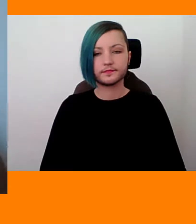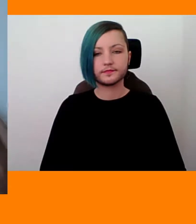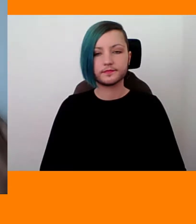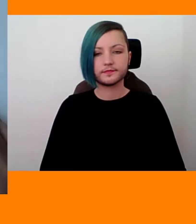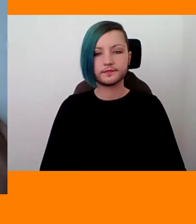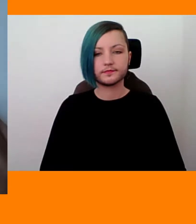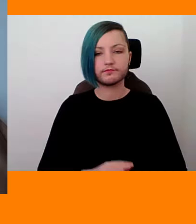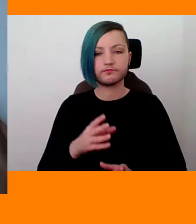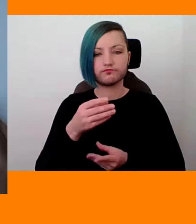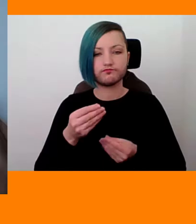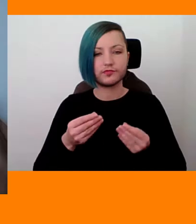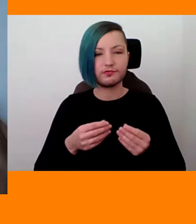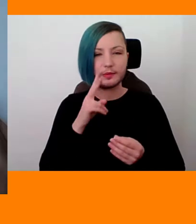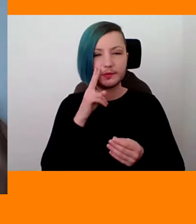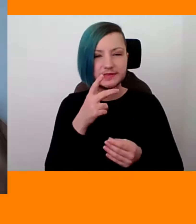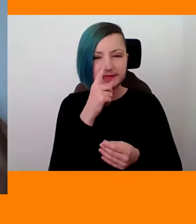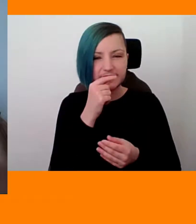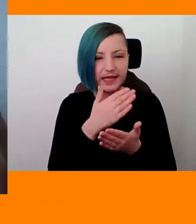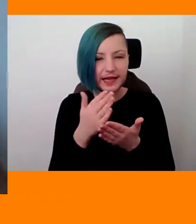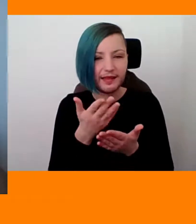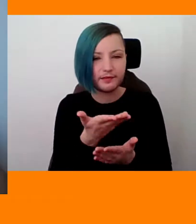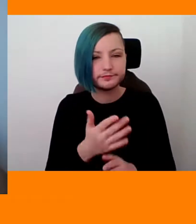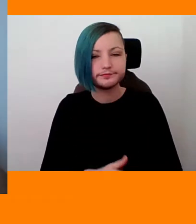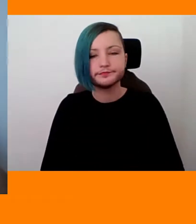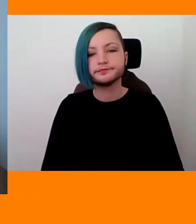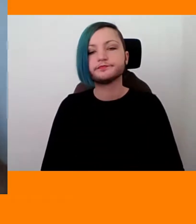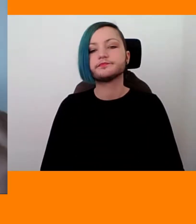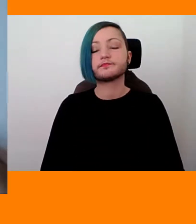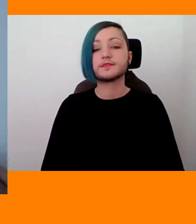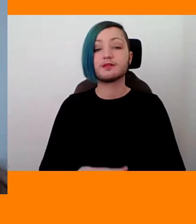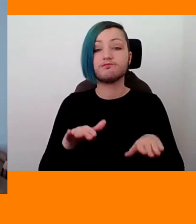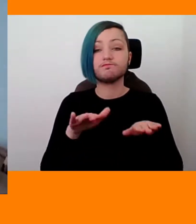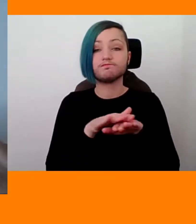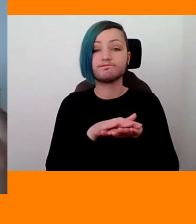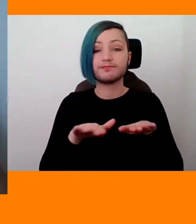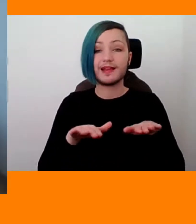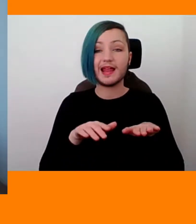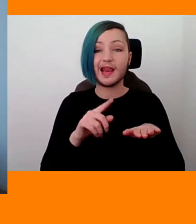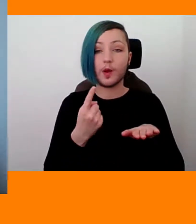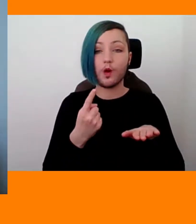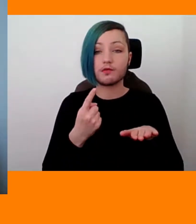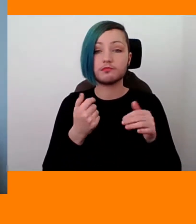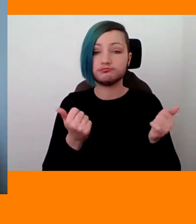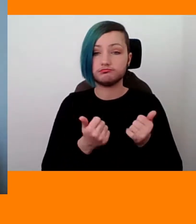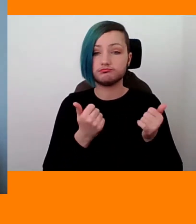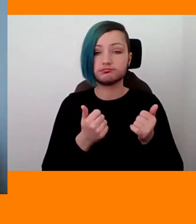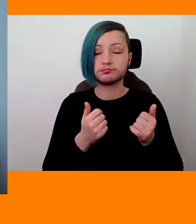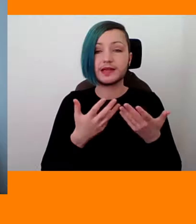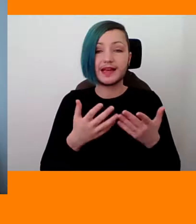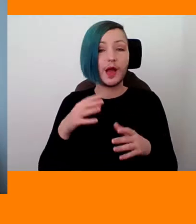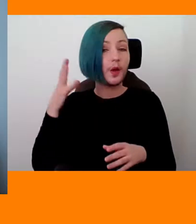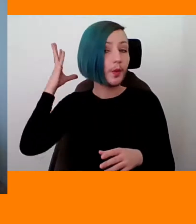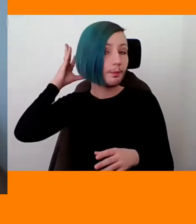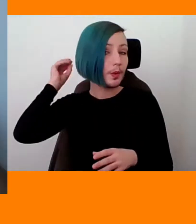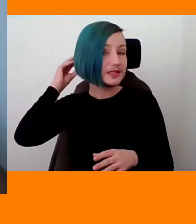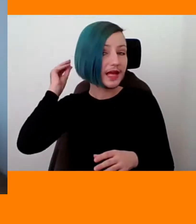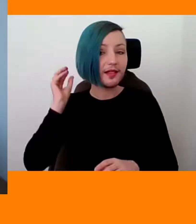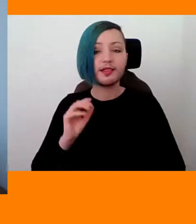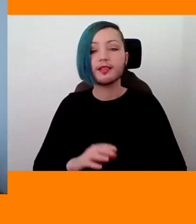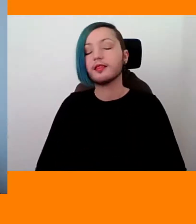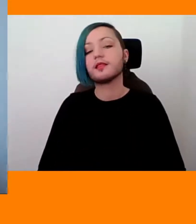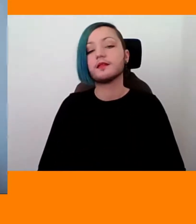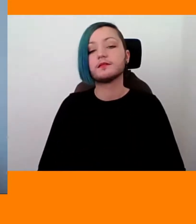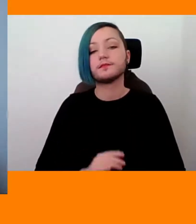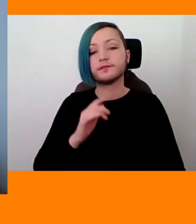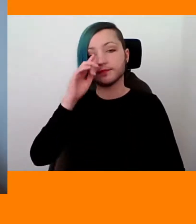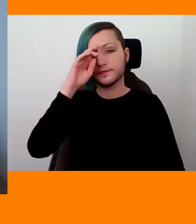I'll turn that around so you can see a little bit better. So that's your first layer there. Now we're going to move on to the ponytail. I'm going to